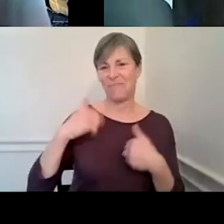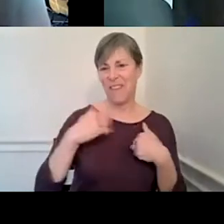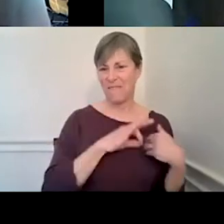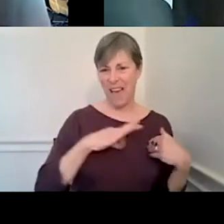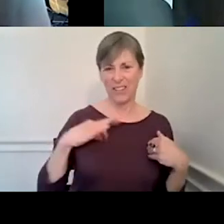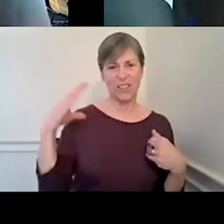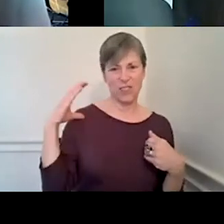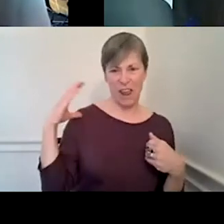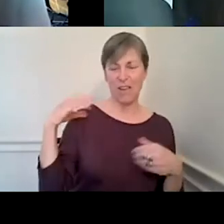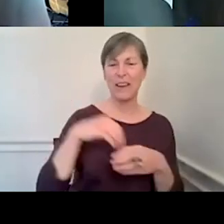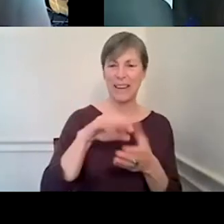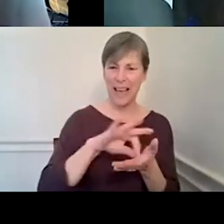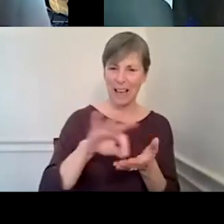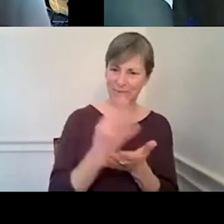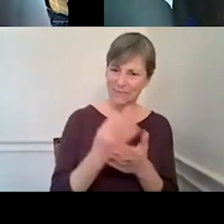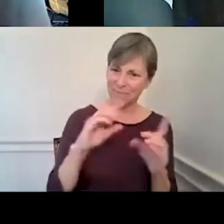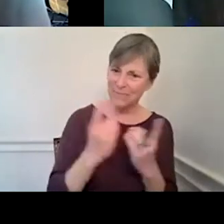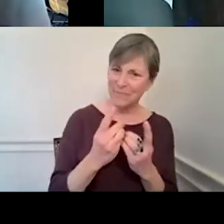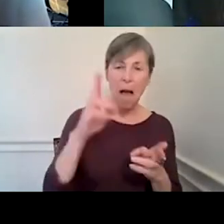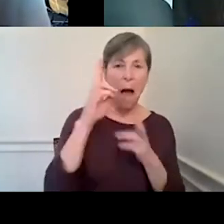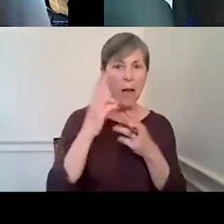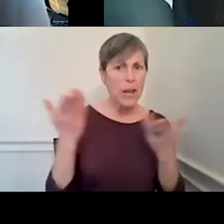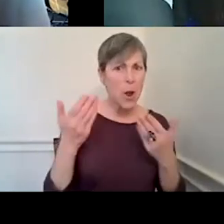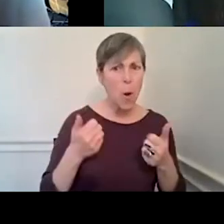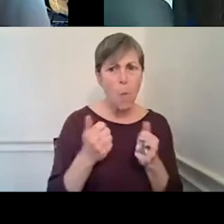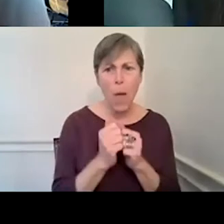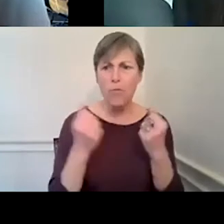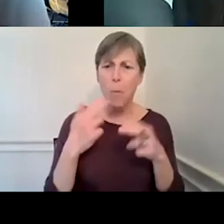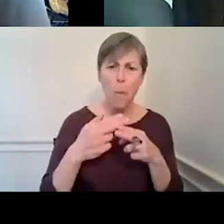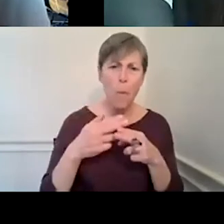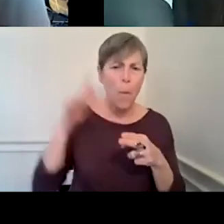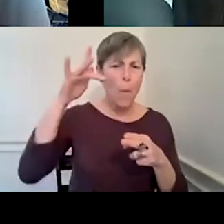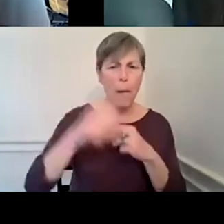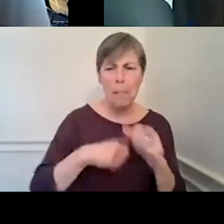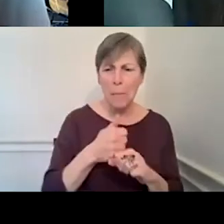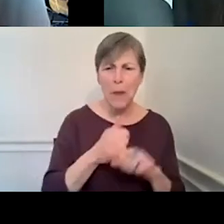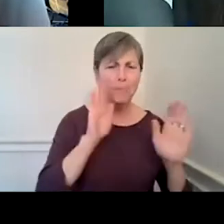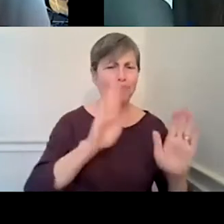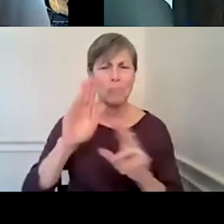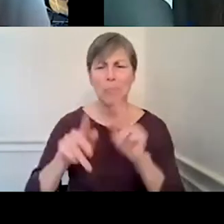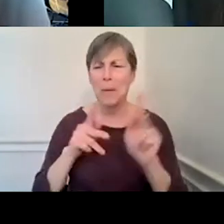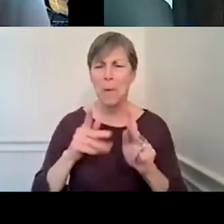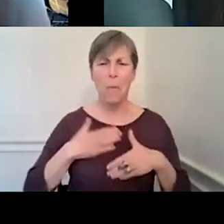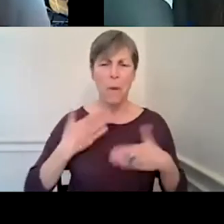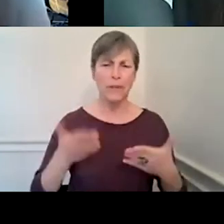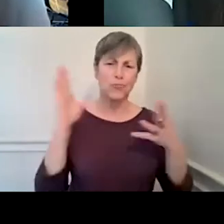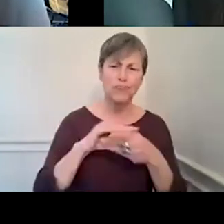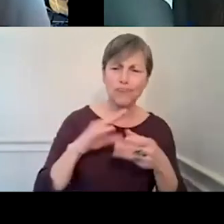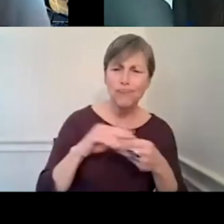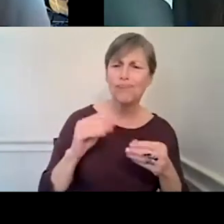Department, and I am honored to be here with several of our really distinguished alumni, great people who are going to share some of